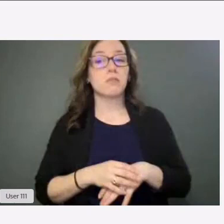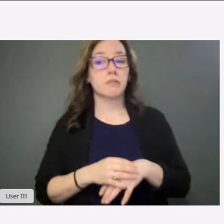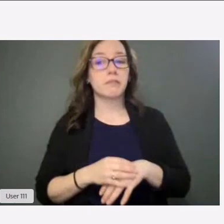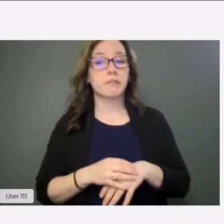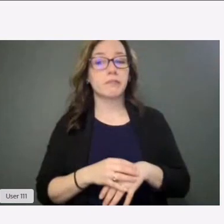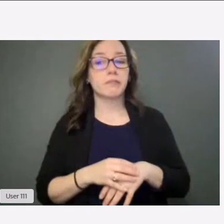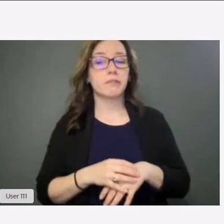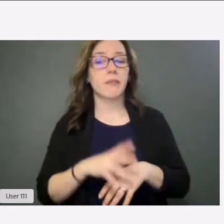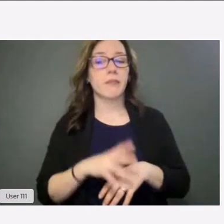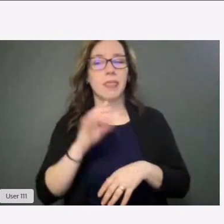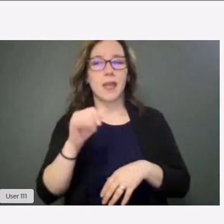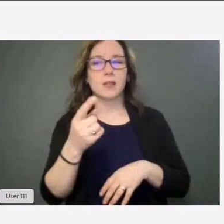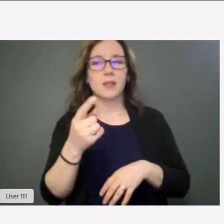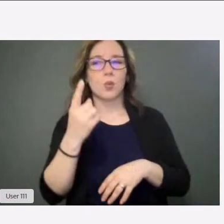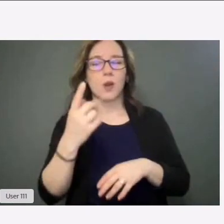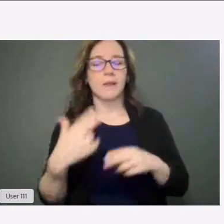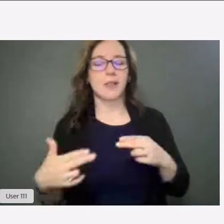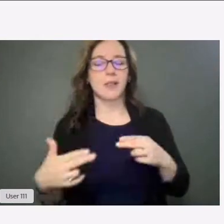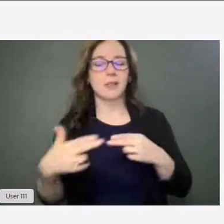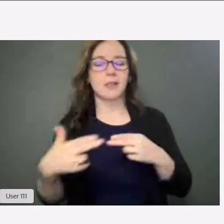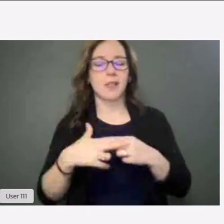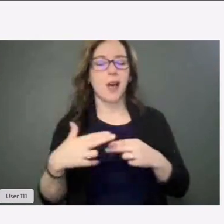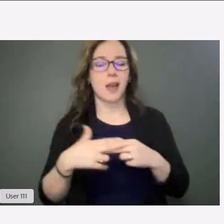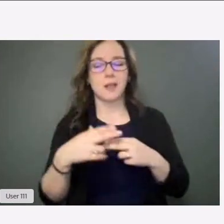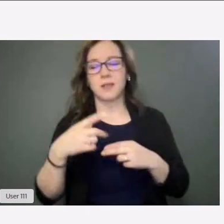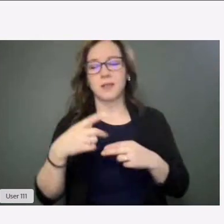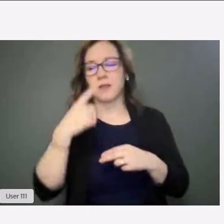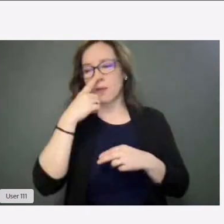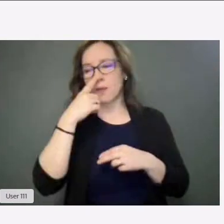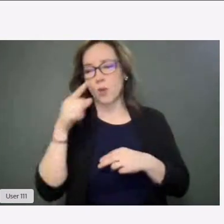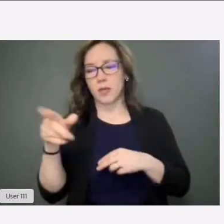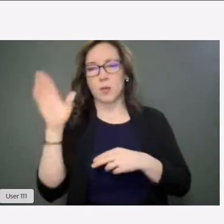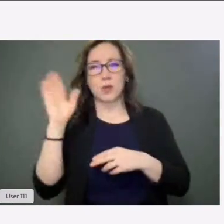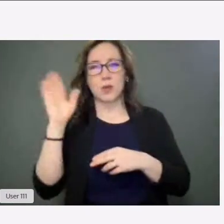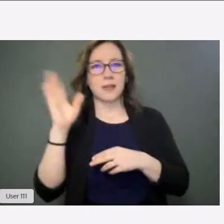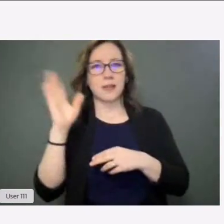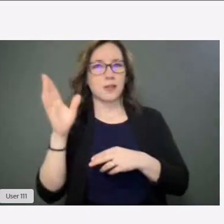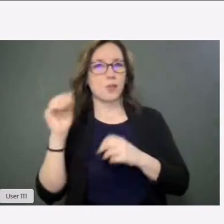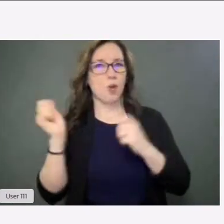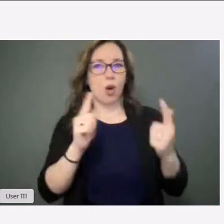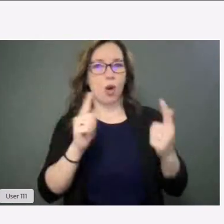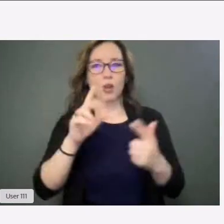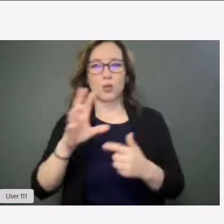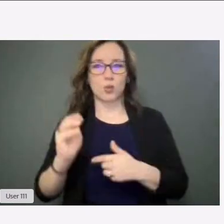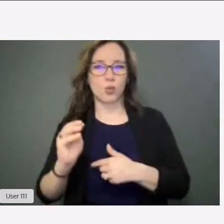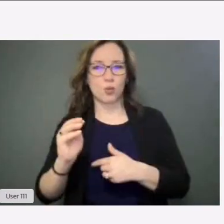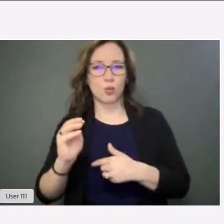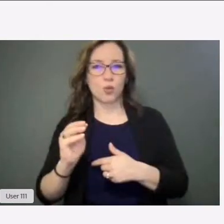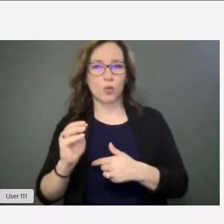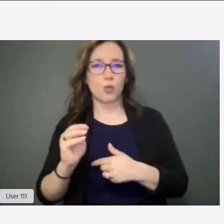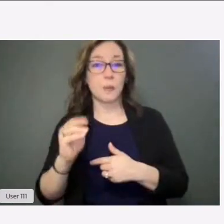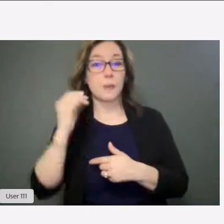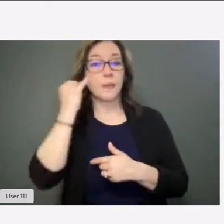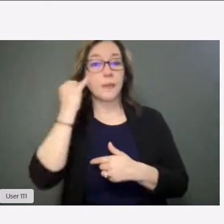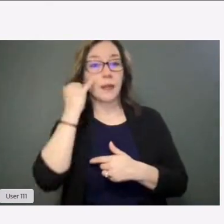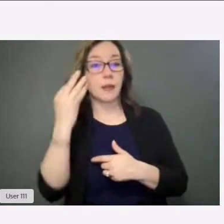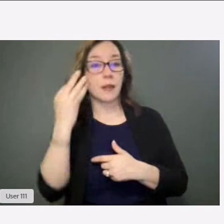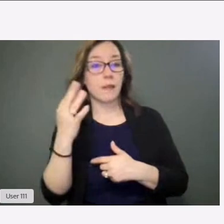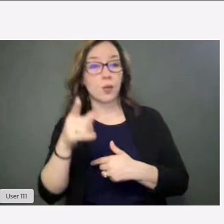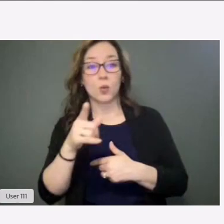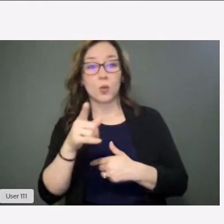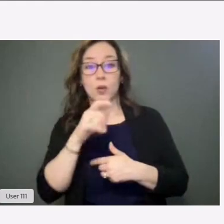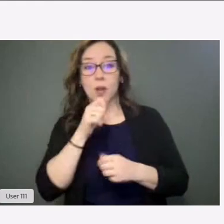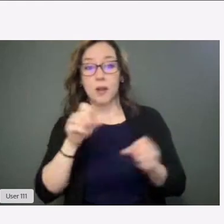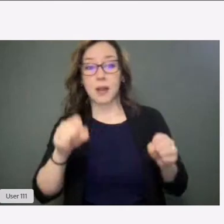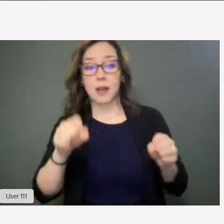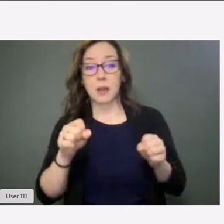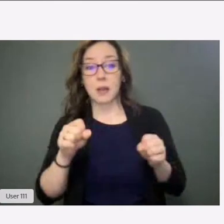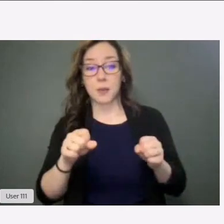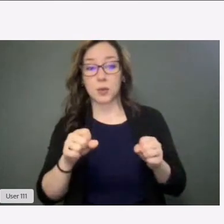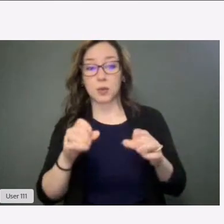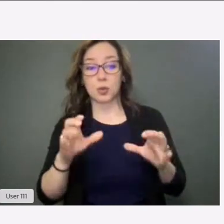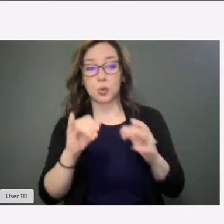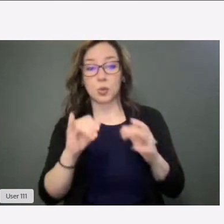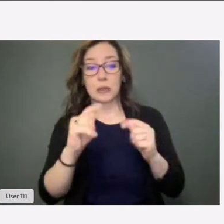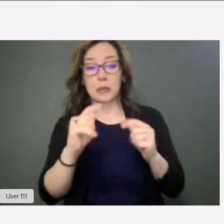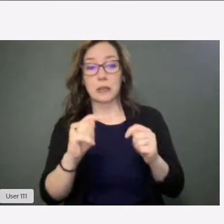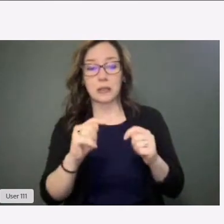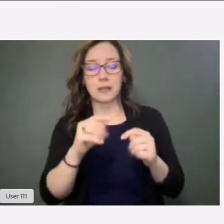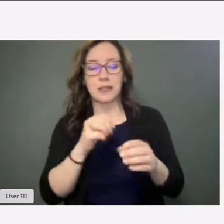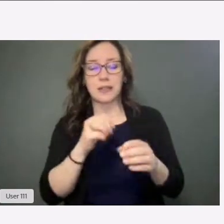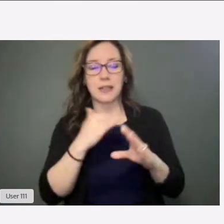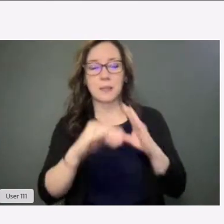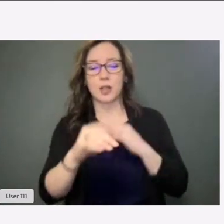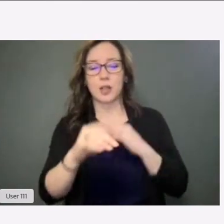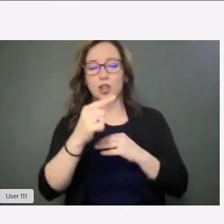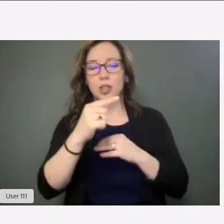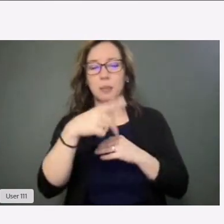the one of the slides of the presentation. Those are all Zoom calls. And if you weren't able to get that, again, if you email